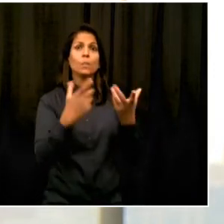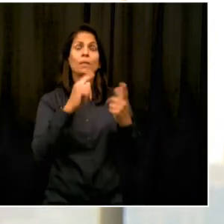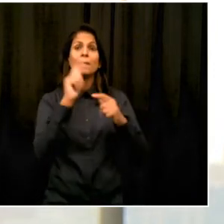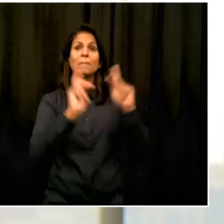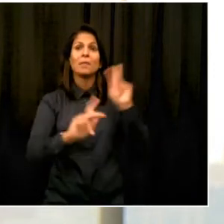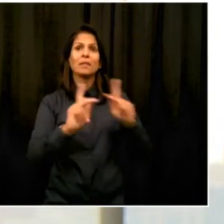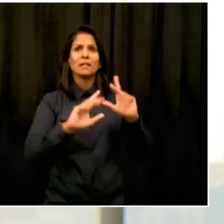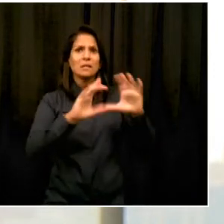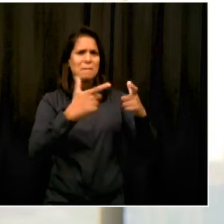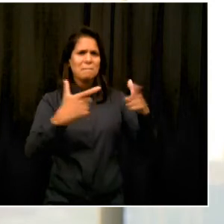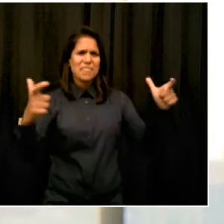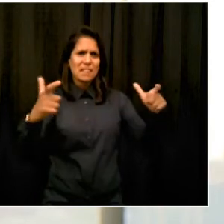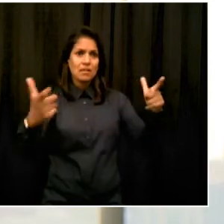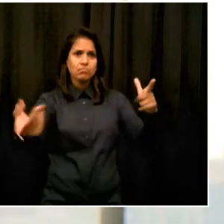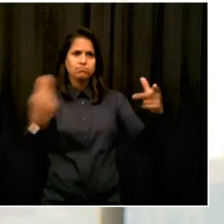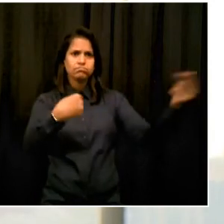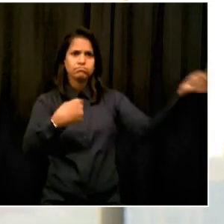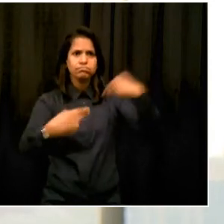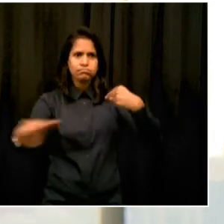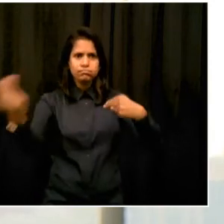health workers who can go